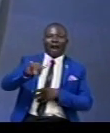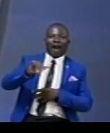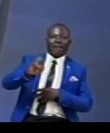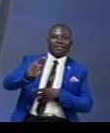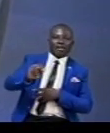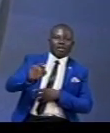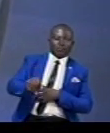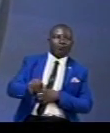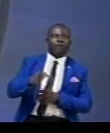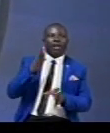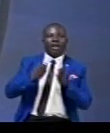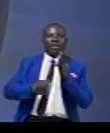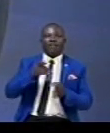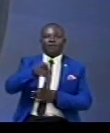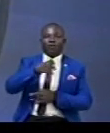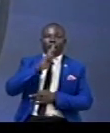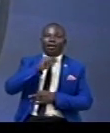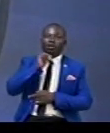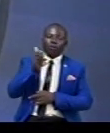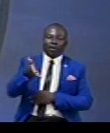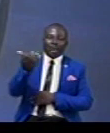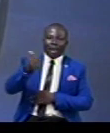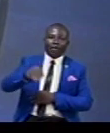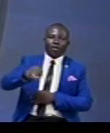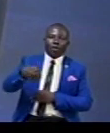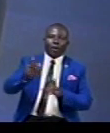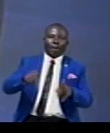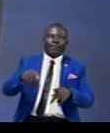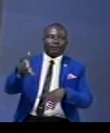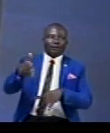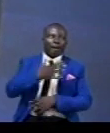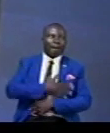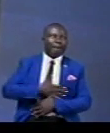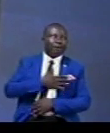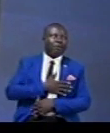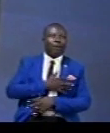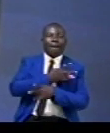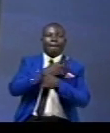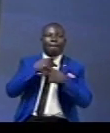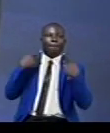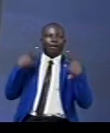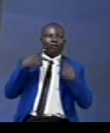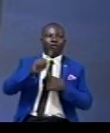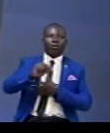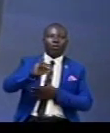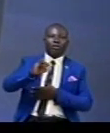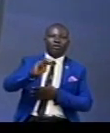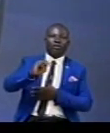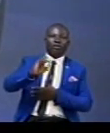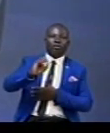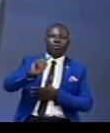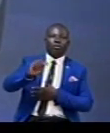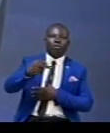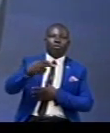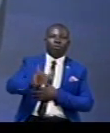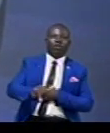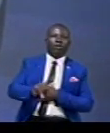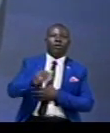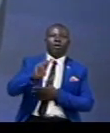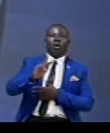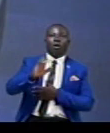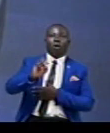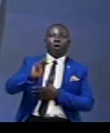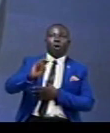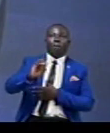If you are not there, anybody there? Pastor Timothy, come on, Lafayette.